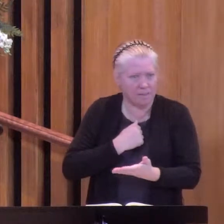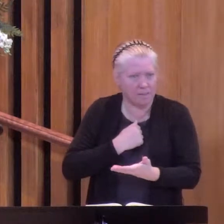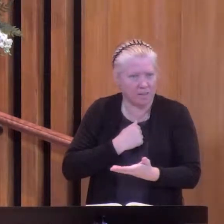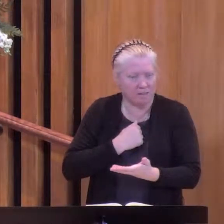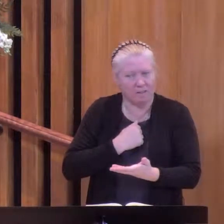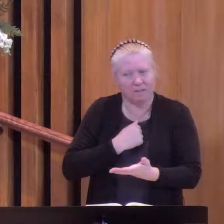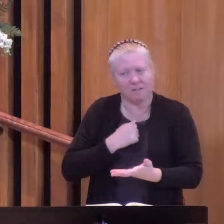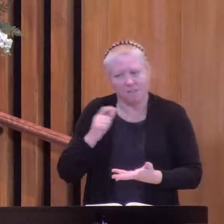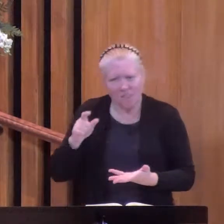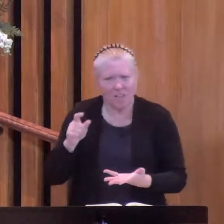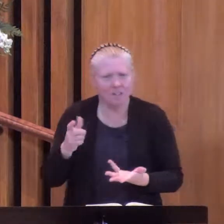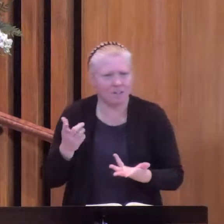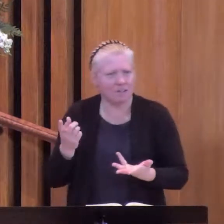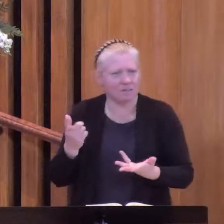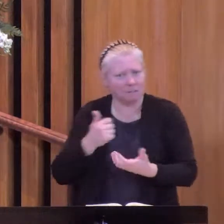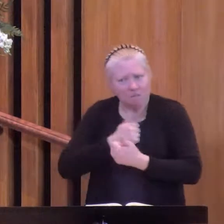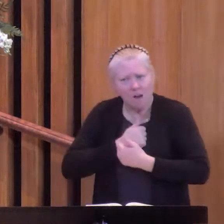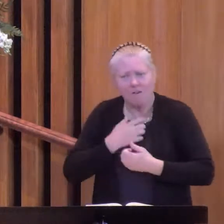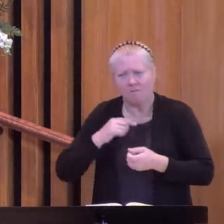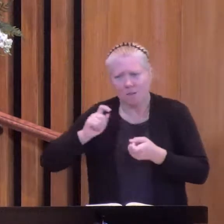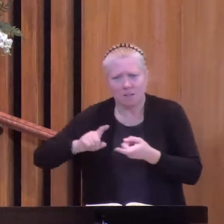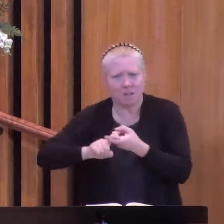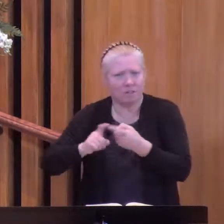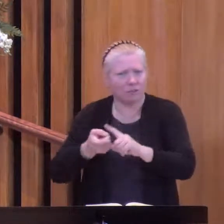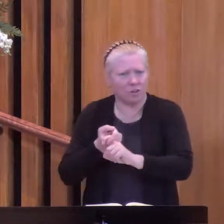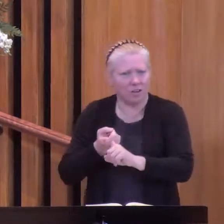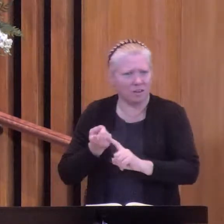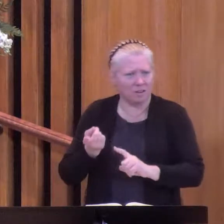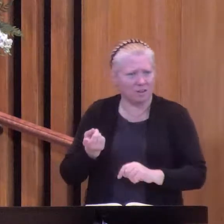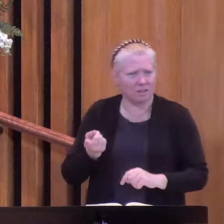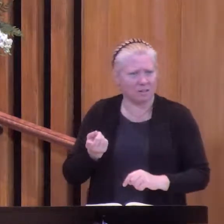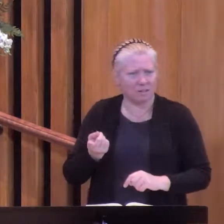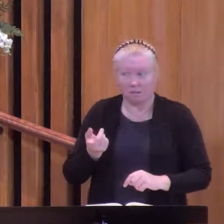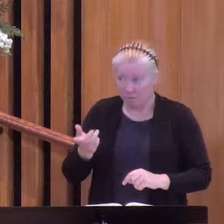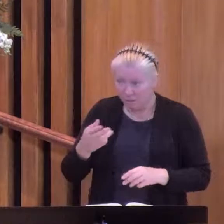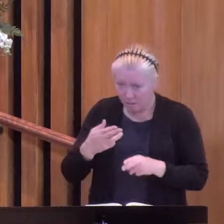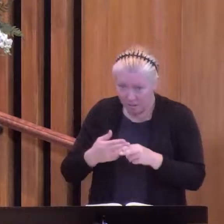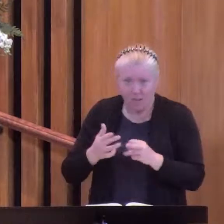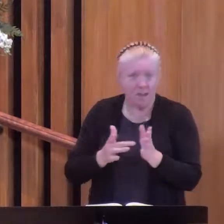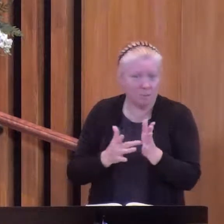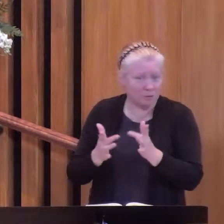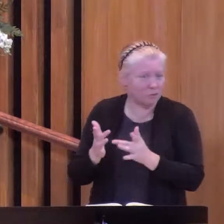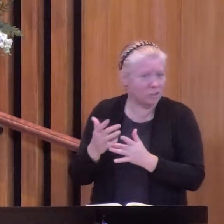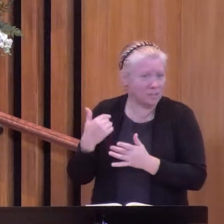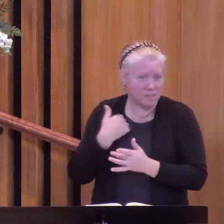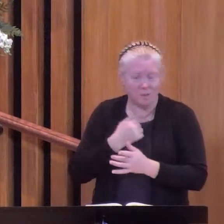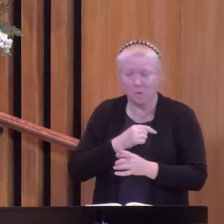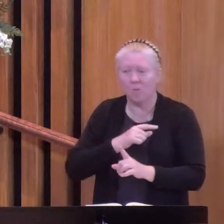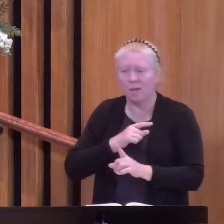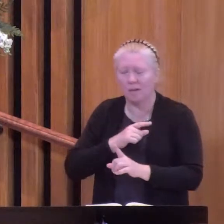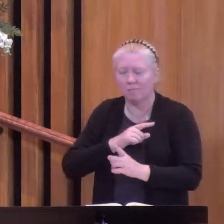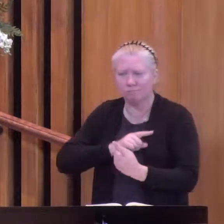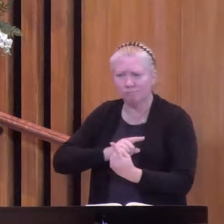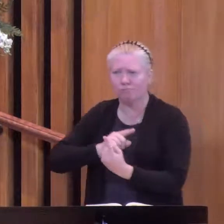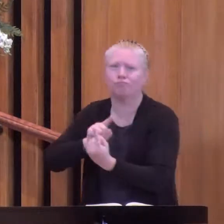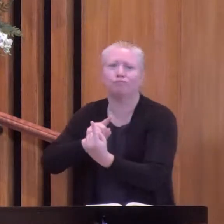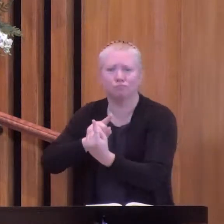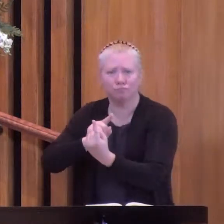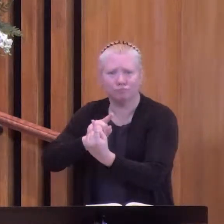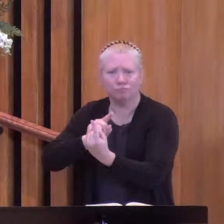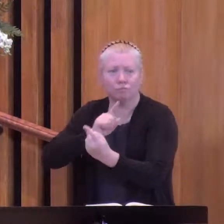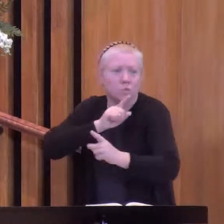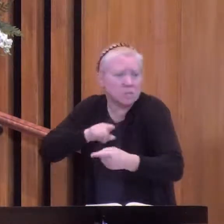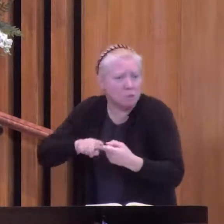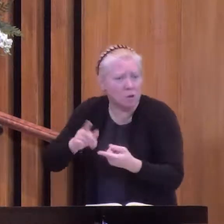they so desperately need, that in the name of Jesus, we respond graciously in